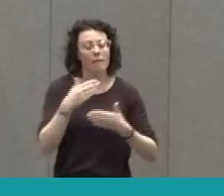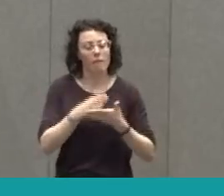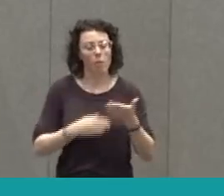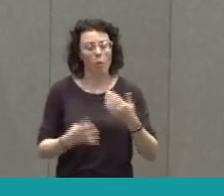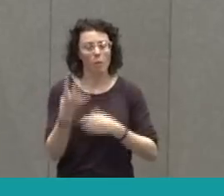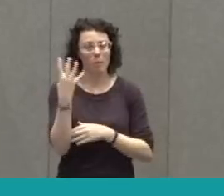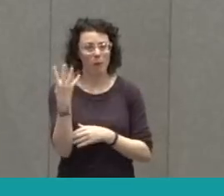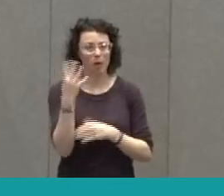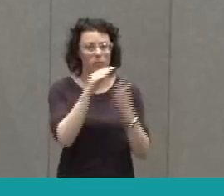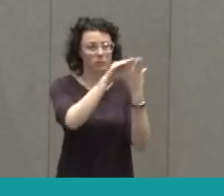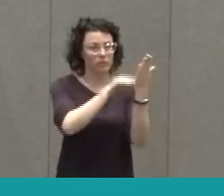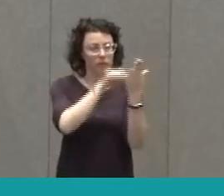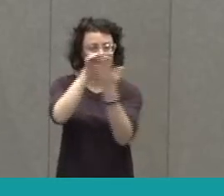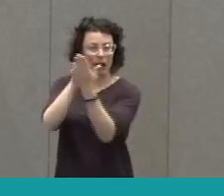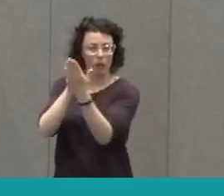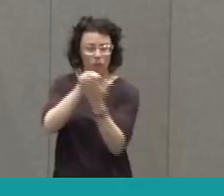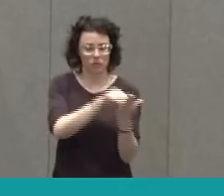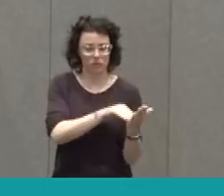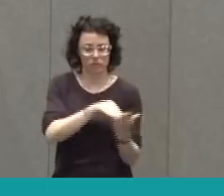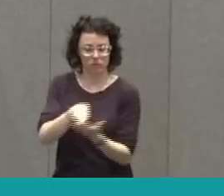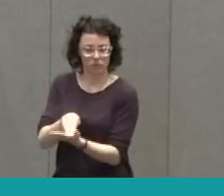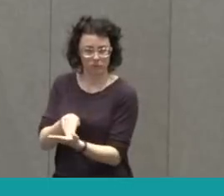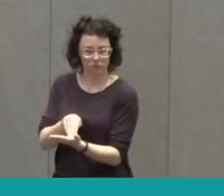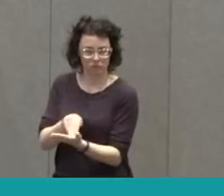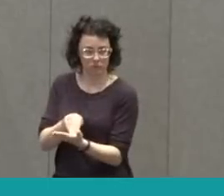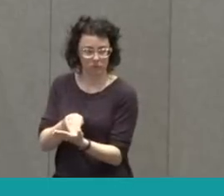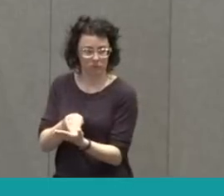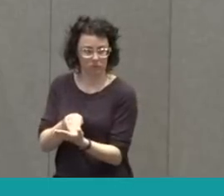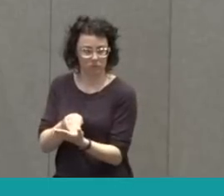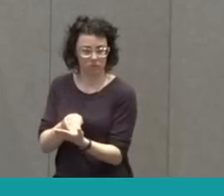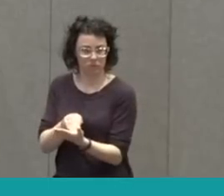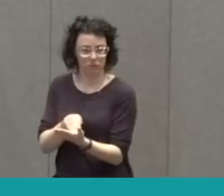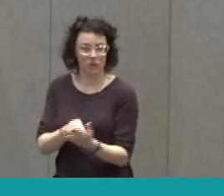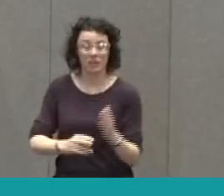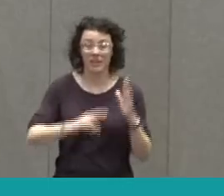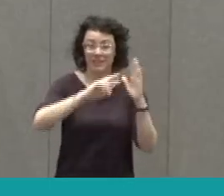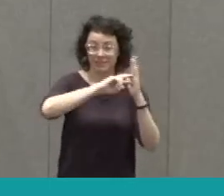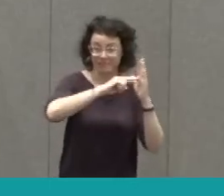out. We're going to fill out the definition.